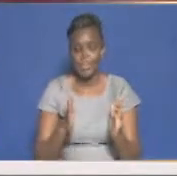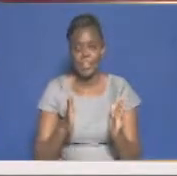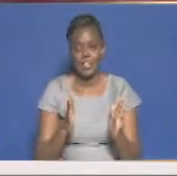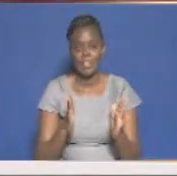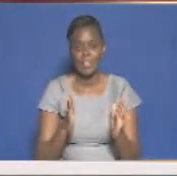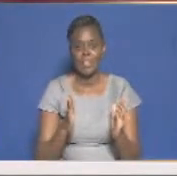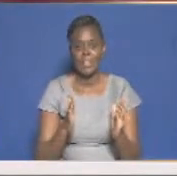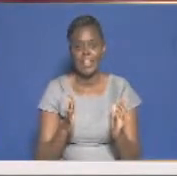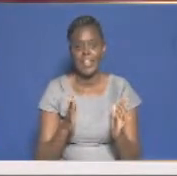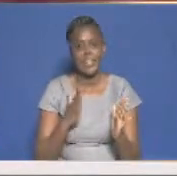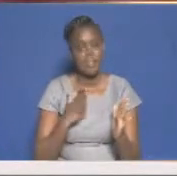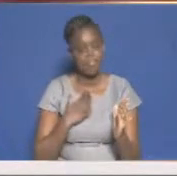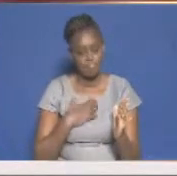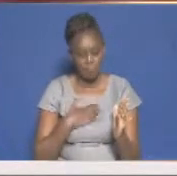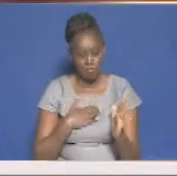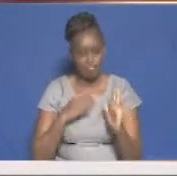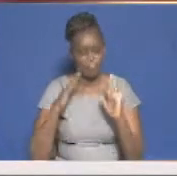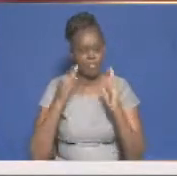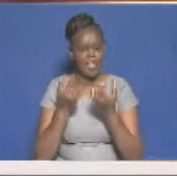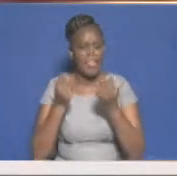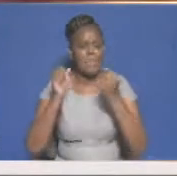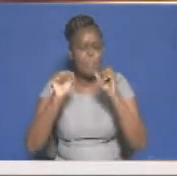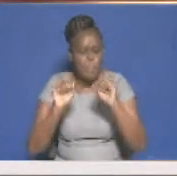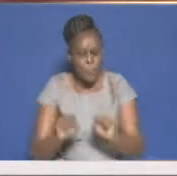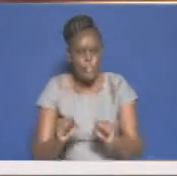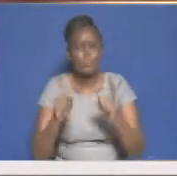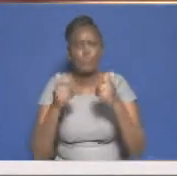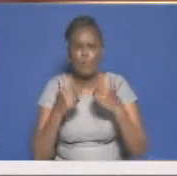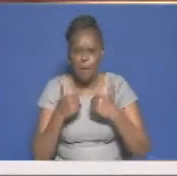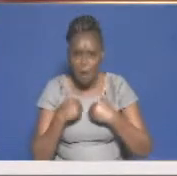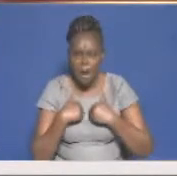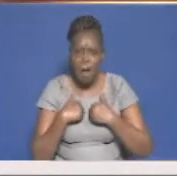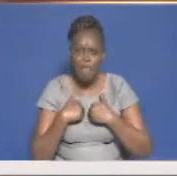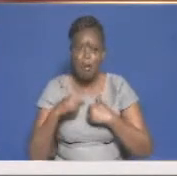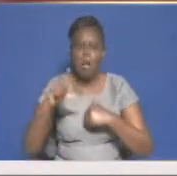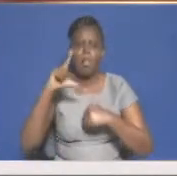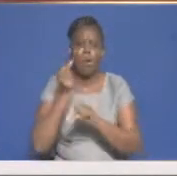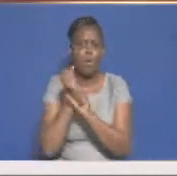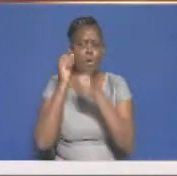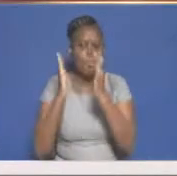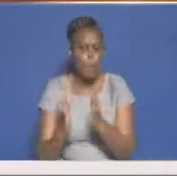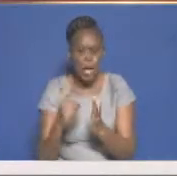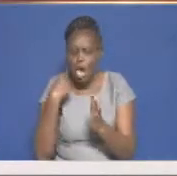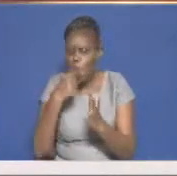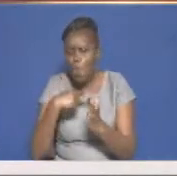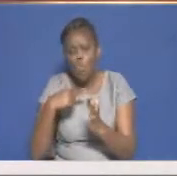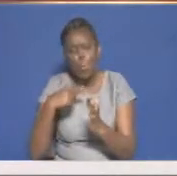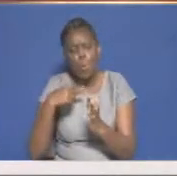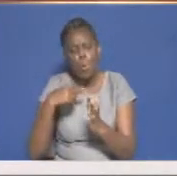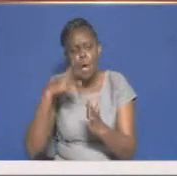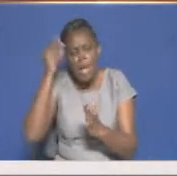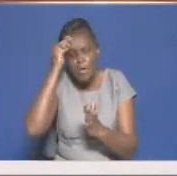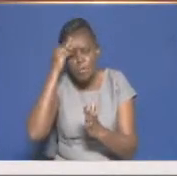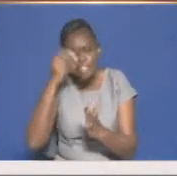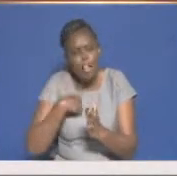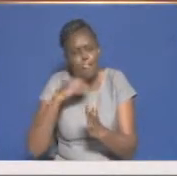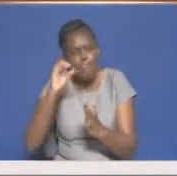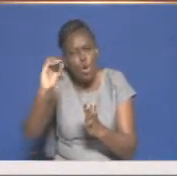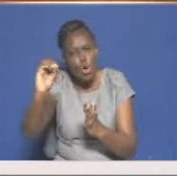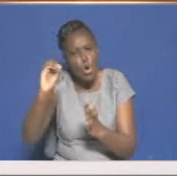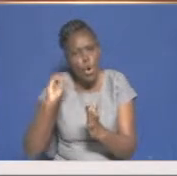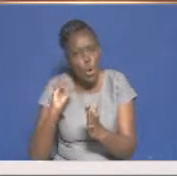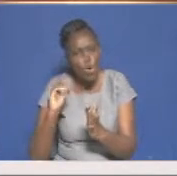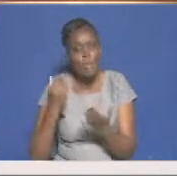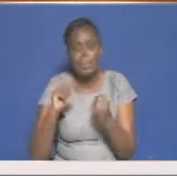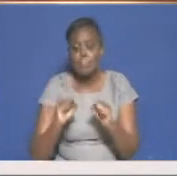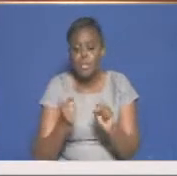Mr. Speaker, it is impossible to have legislators here who are illiterate. You cannot, you